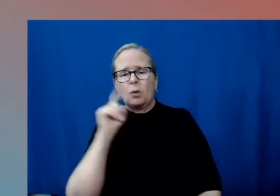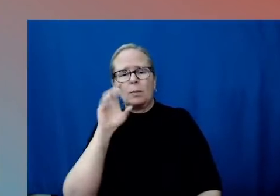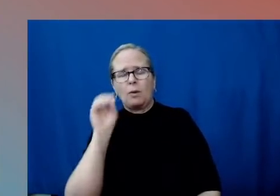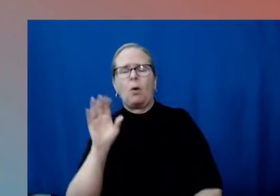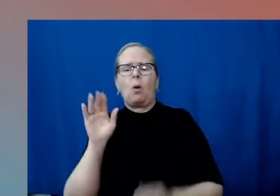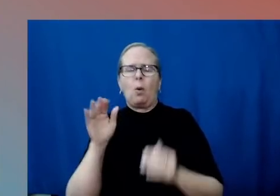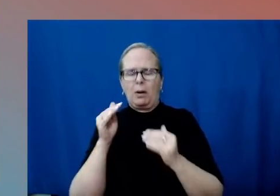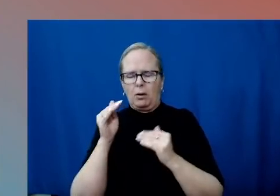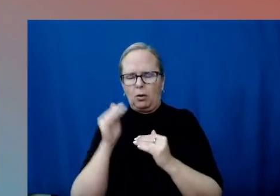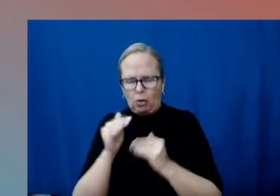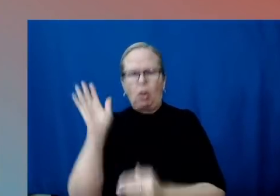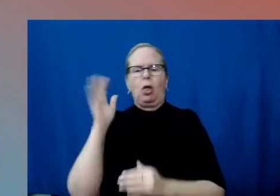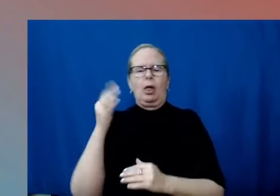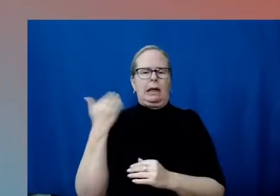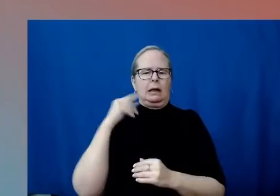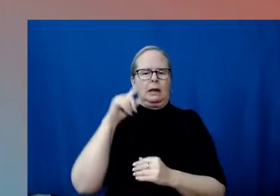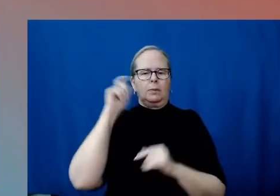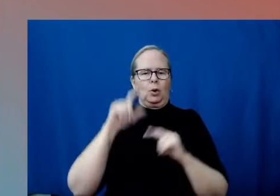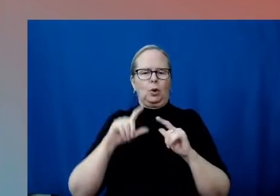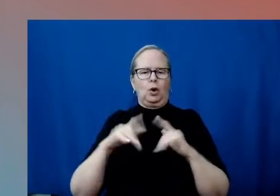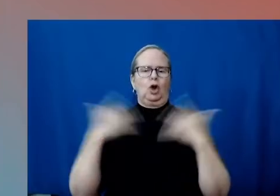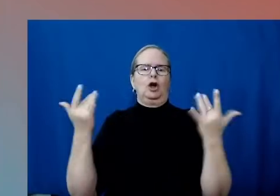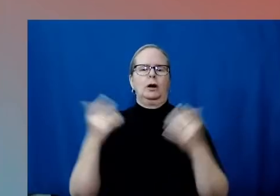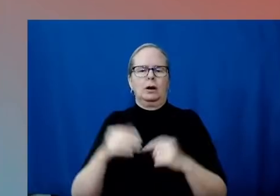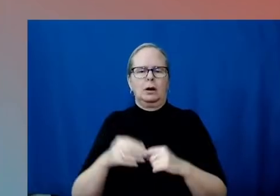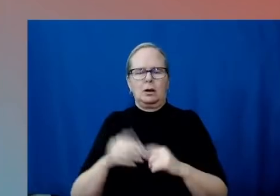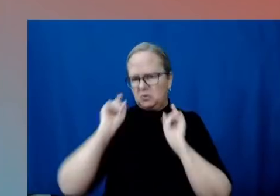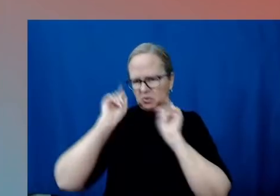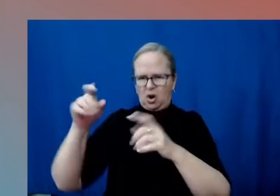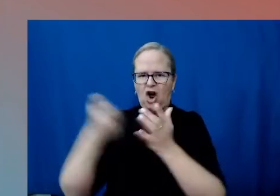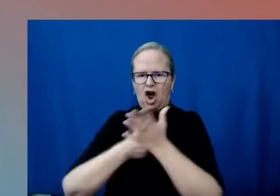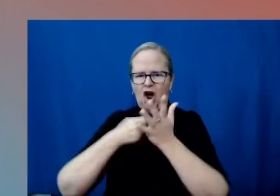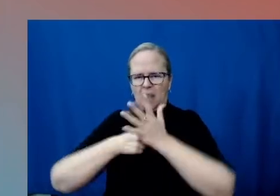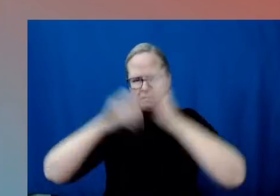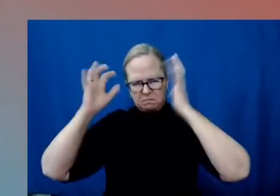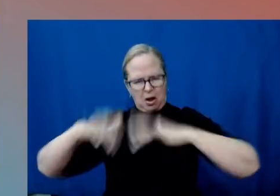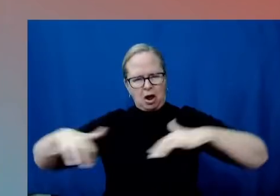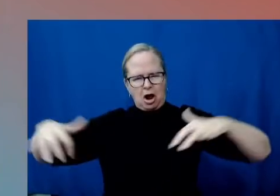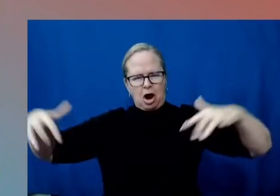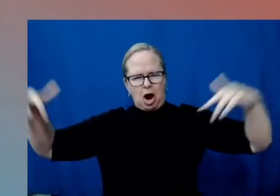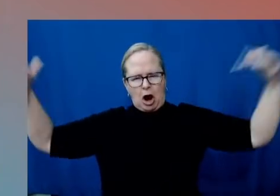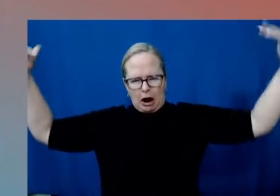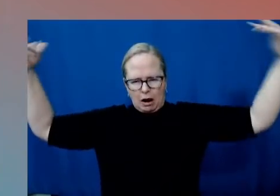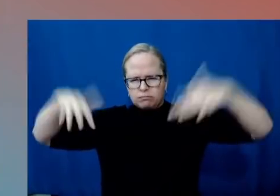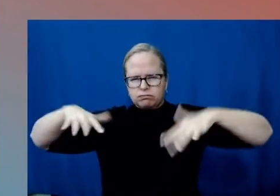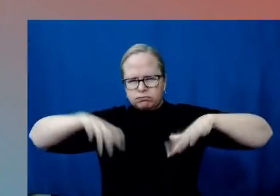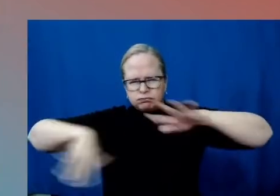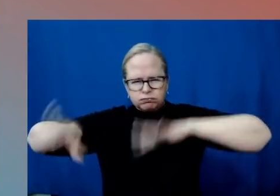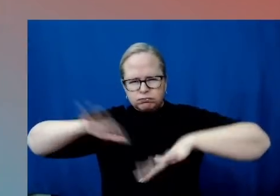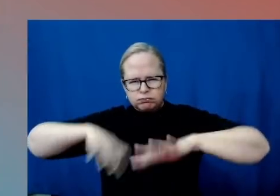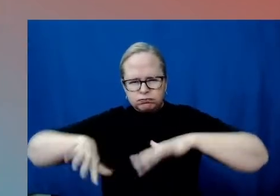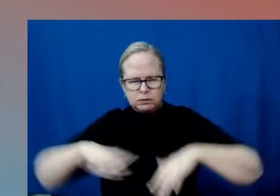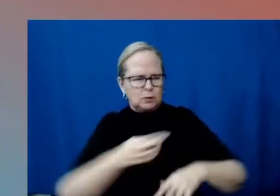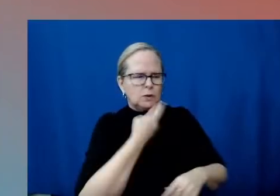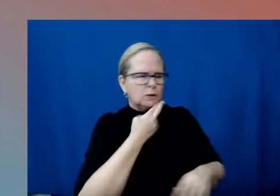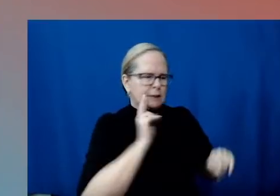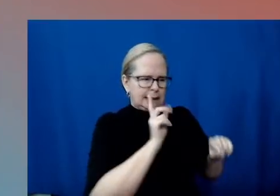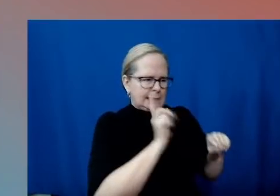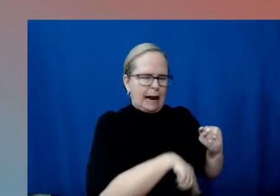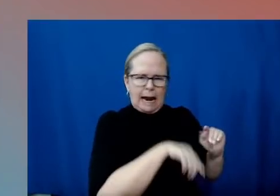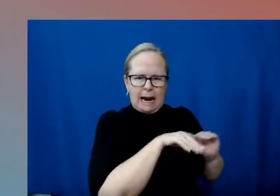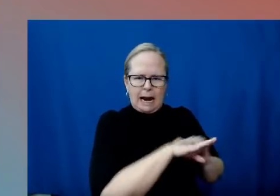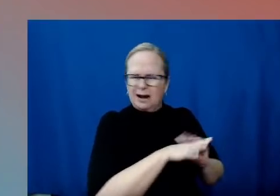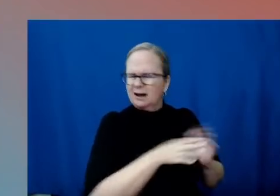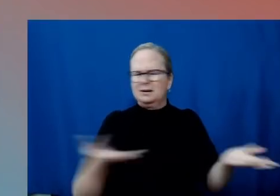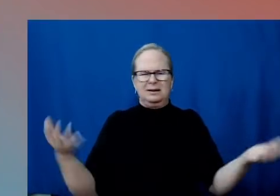off where or there's issues where you can go to big hockey games but you can't go to restaurants or things